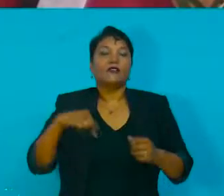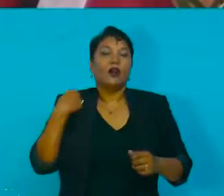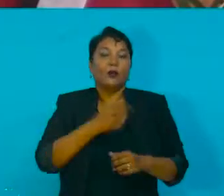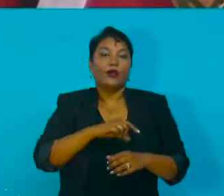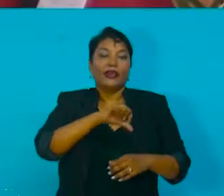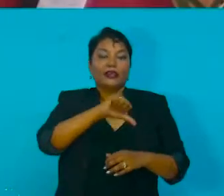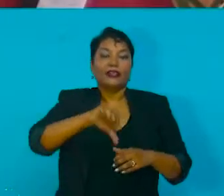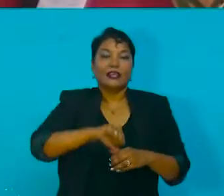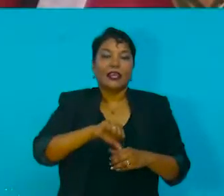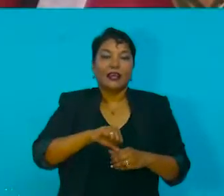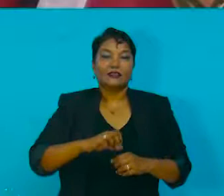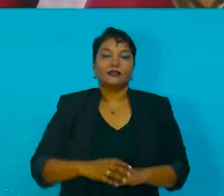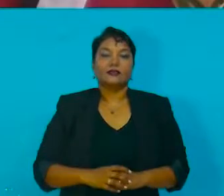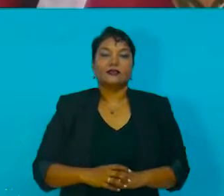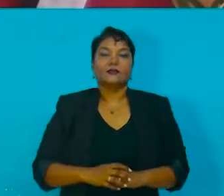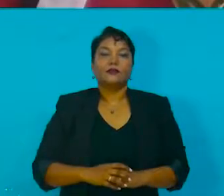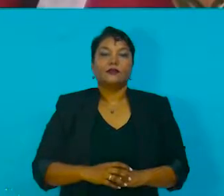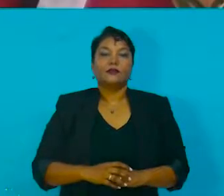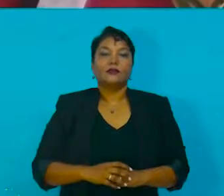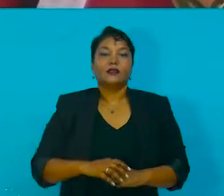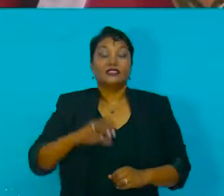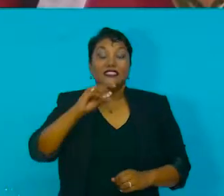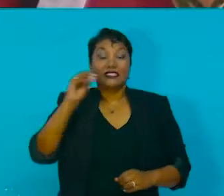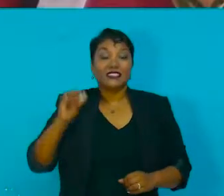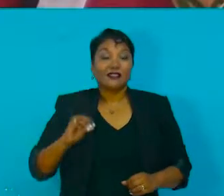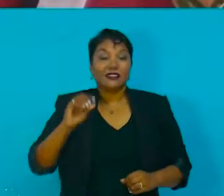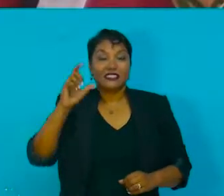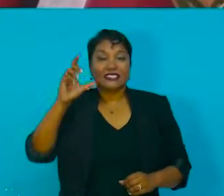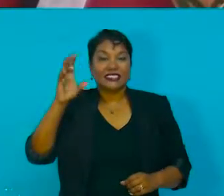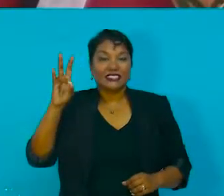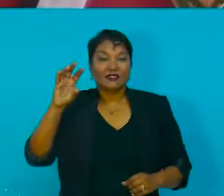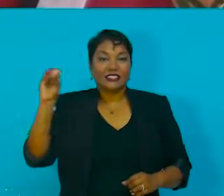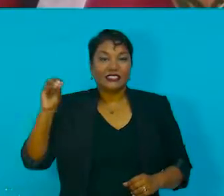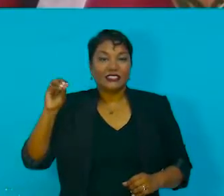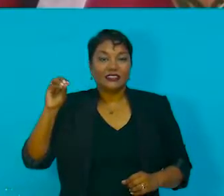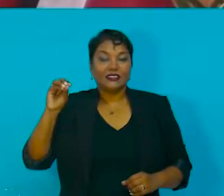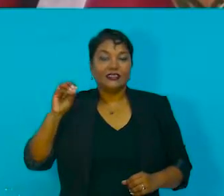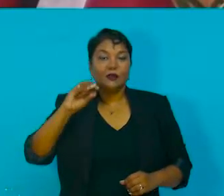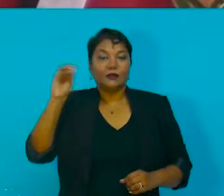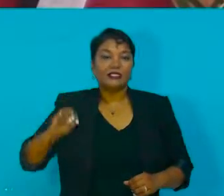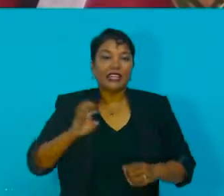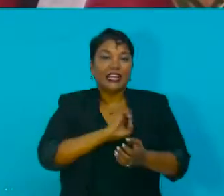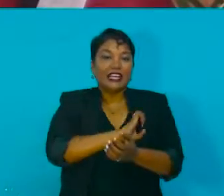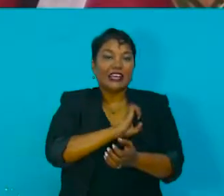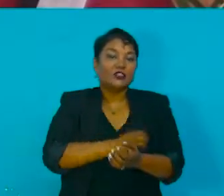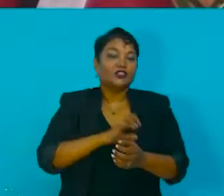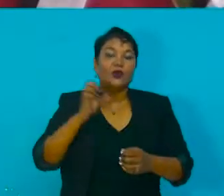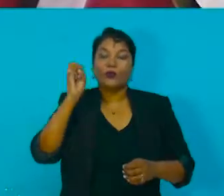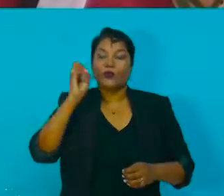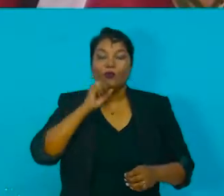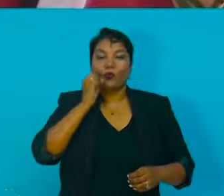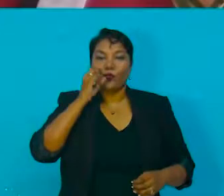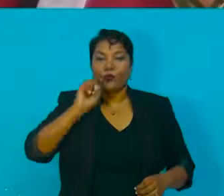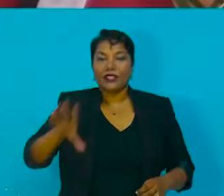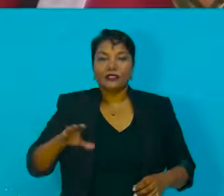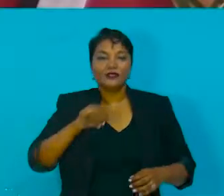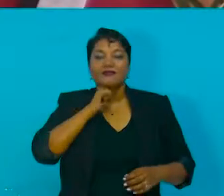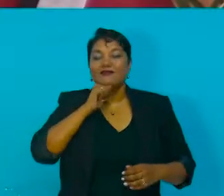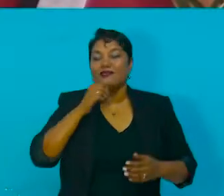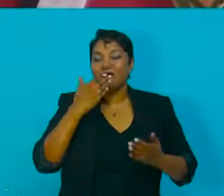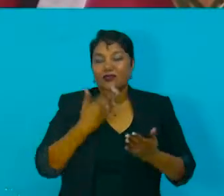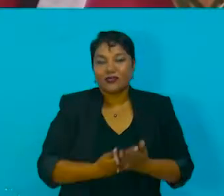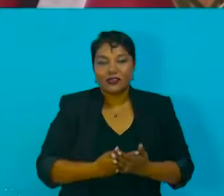not have enough in the country. 70% of that, when it's burnt to make electricity, is wasted as heat into the